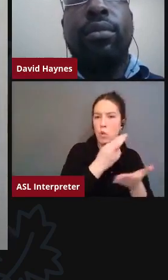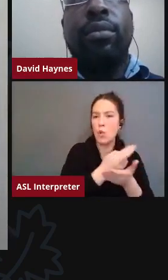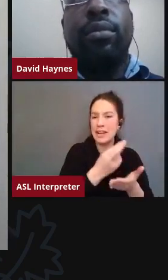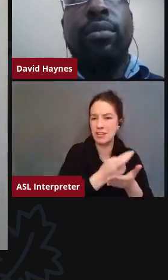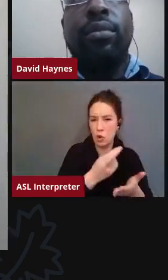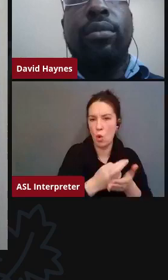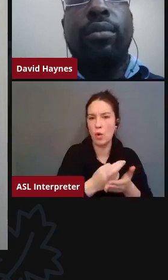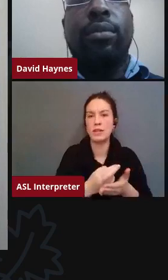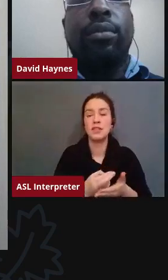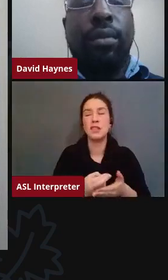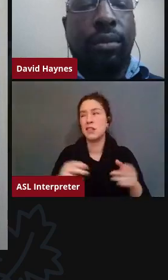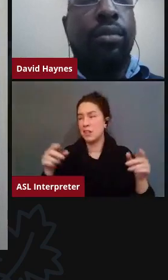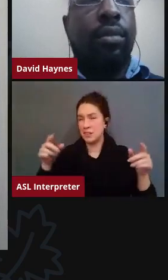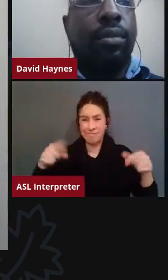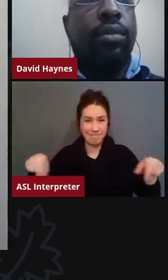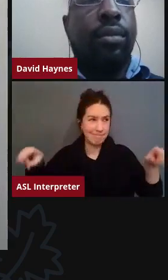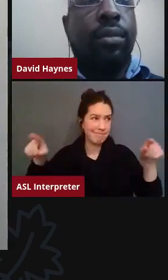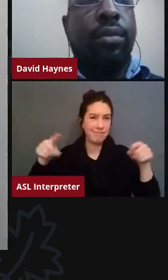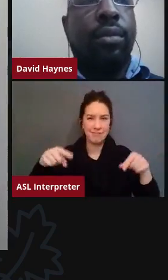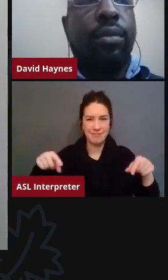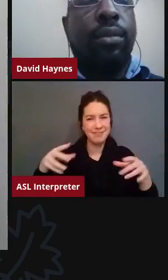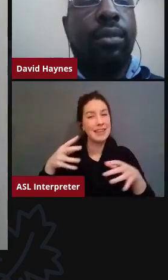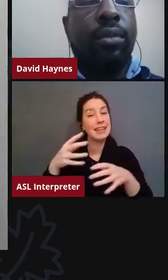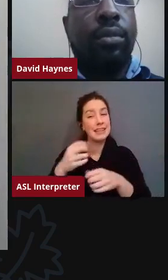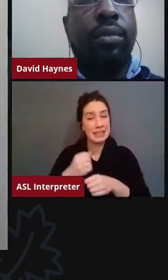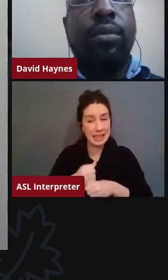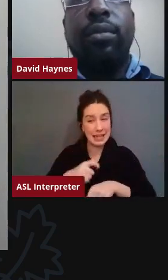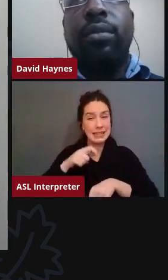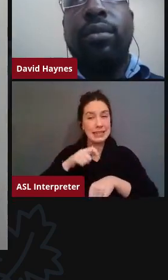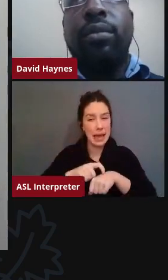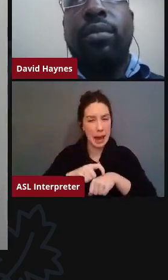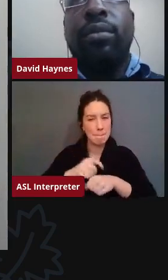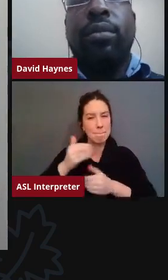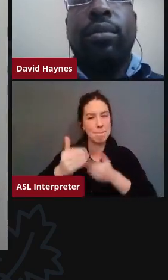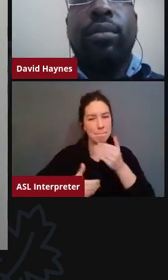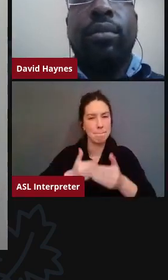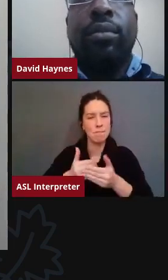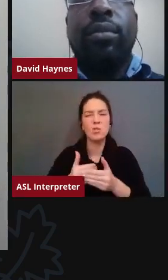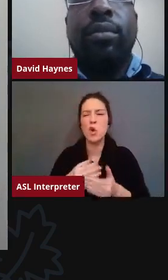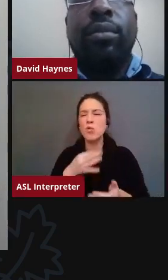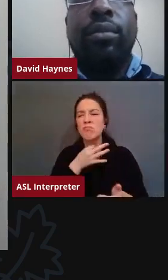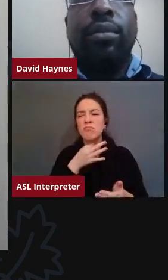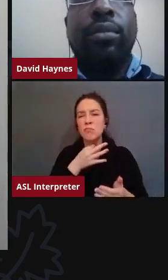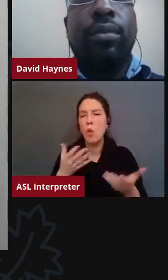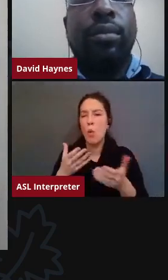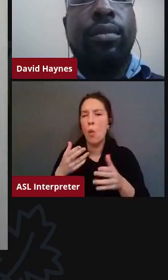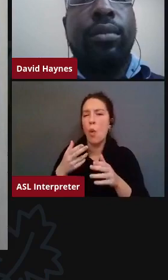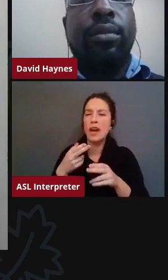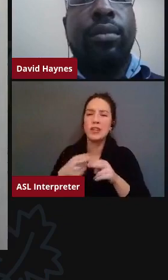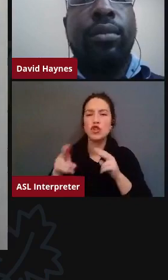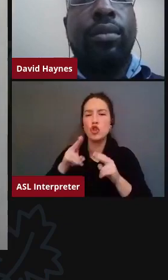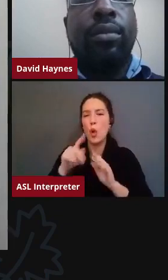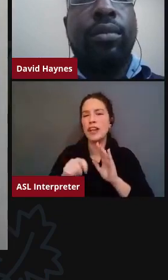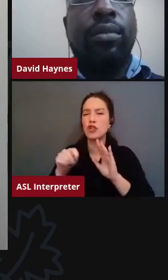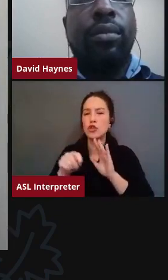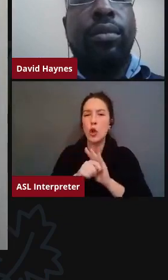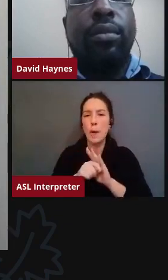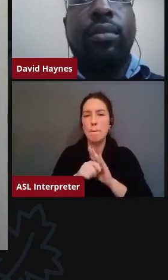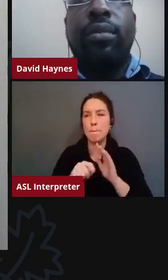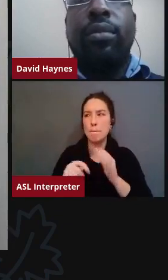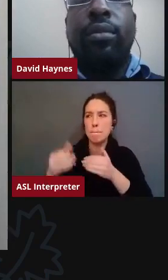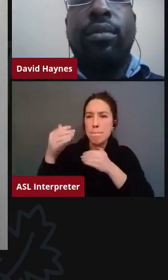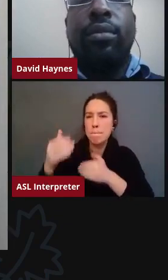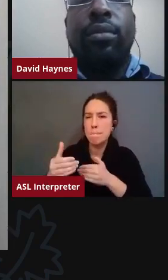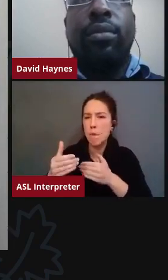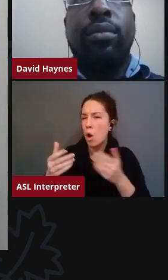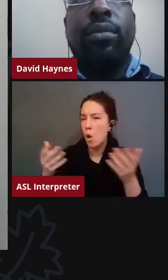and they take time. So, what are some of the smaller and shorter term actions and interventions that can be done to